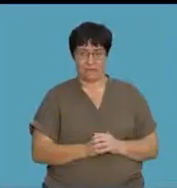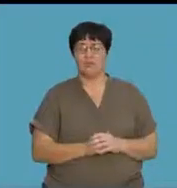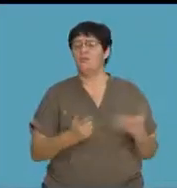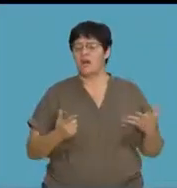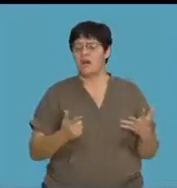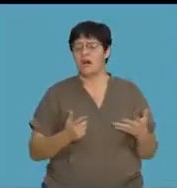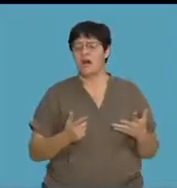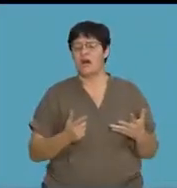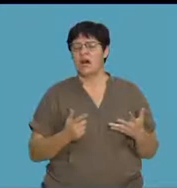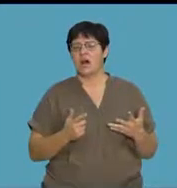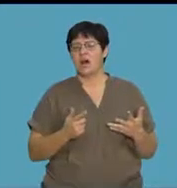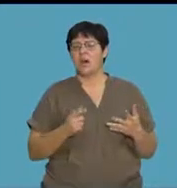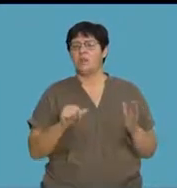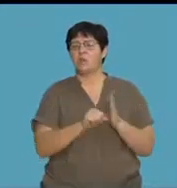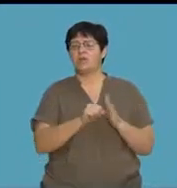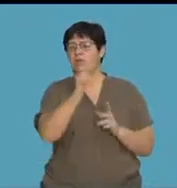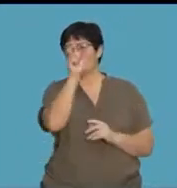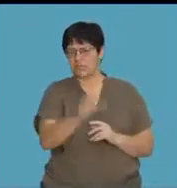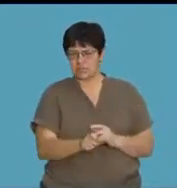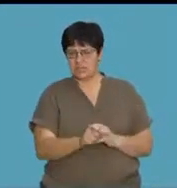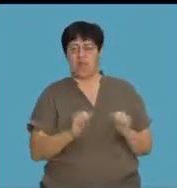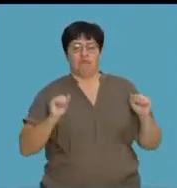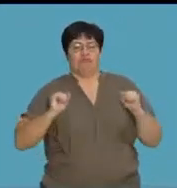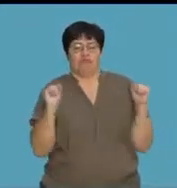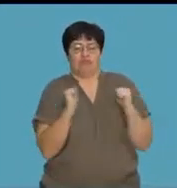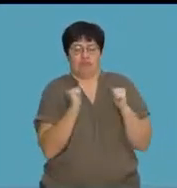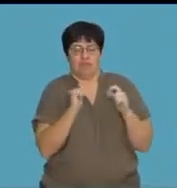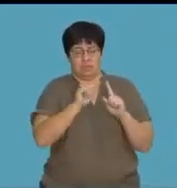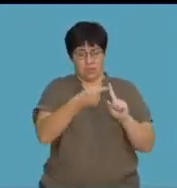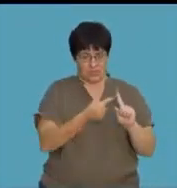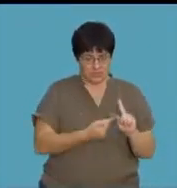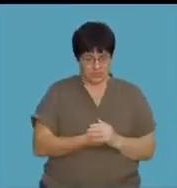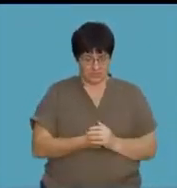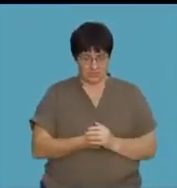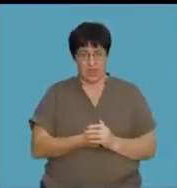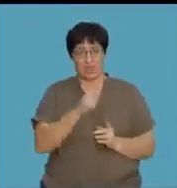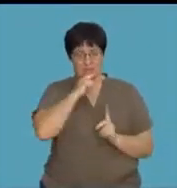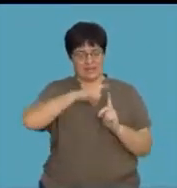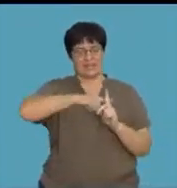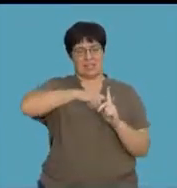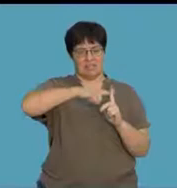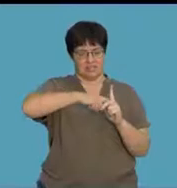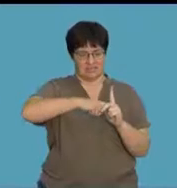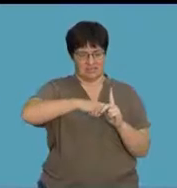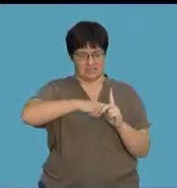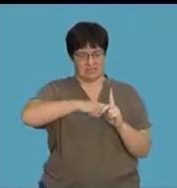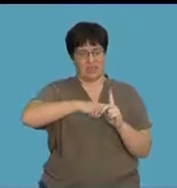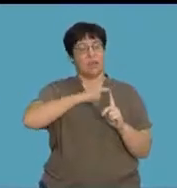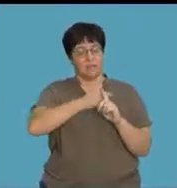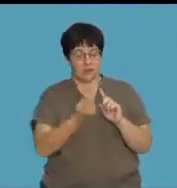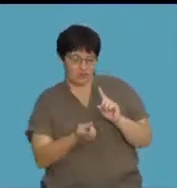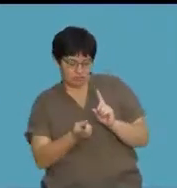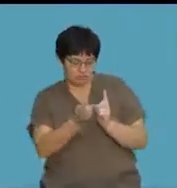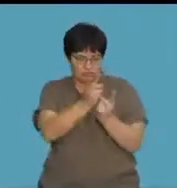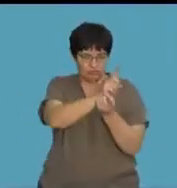some of the key words for today? We talk about the freezing point, which has to do with the temperature at which a certain phase